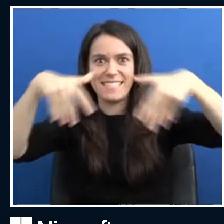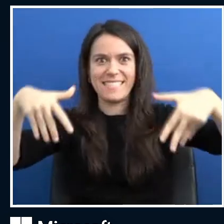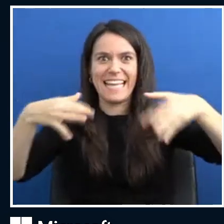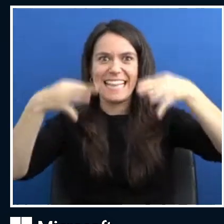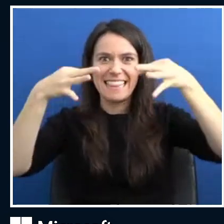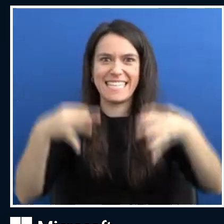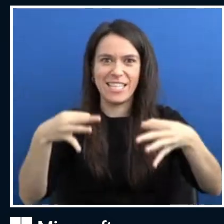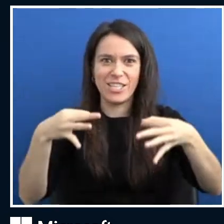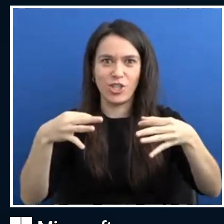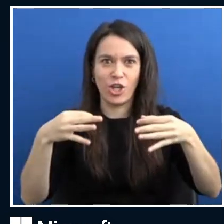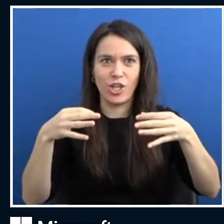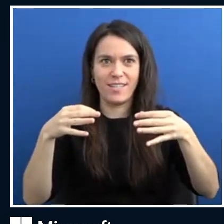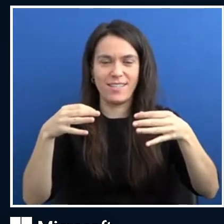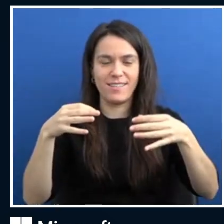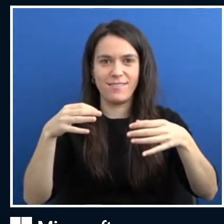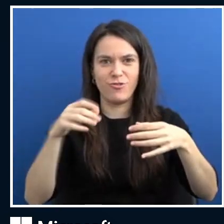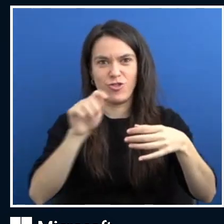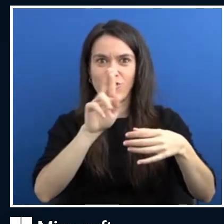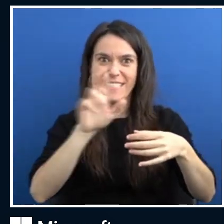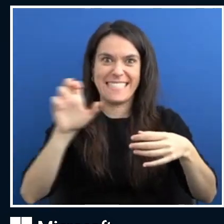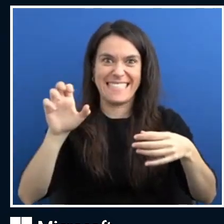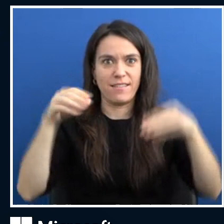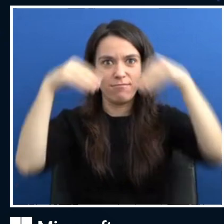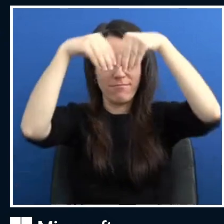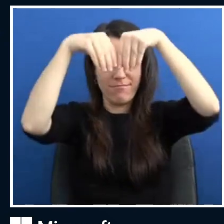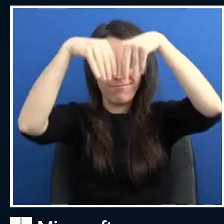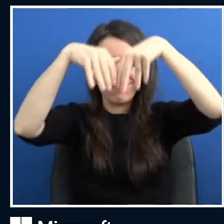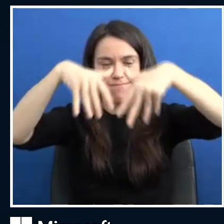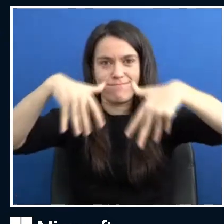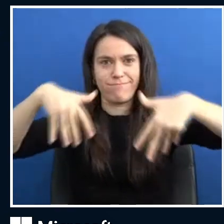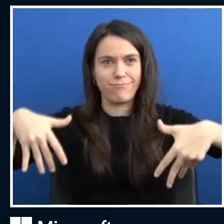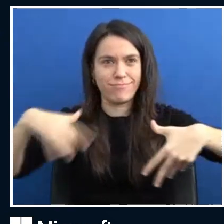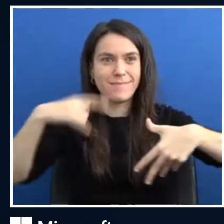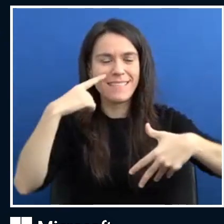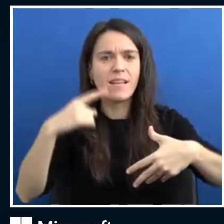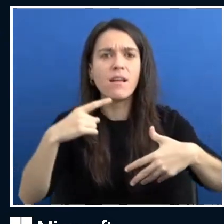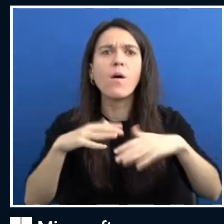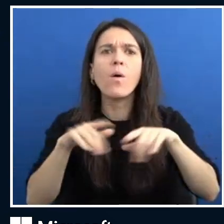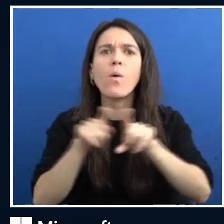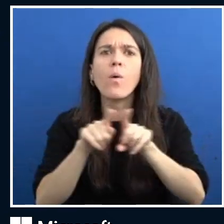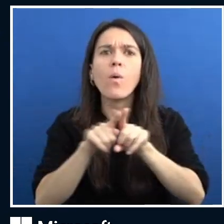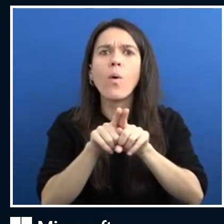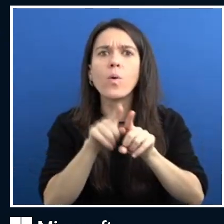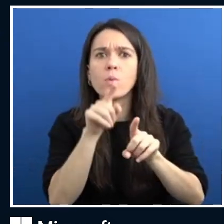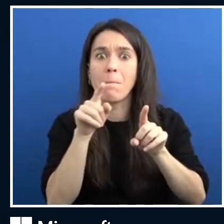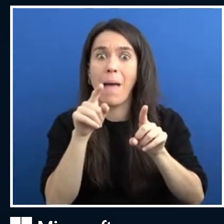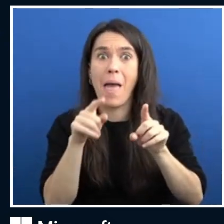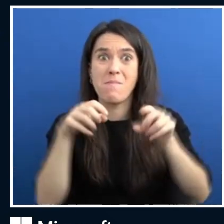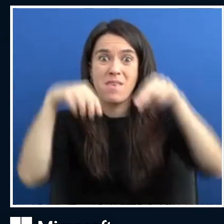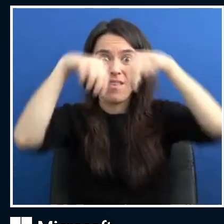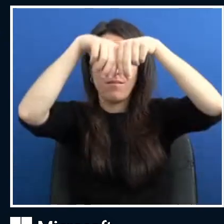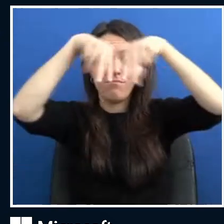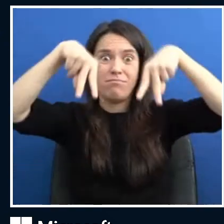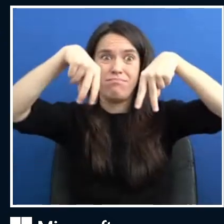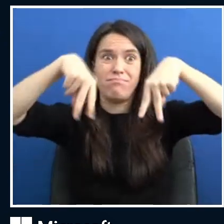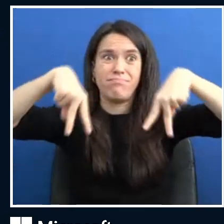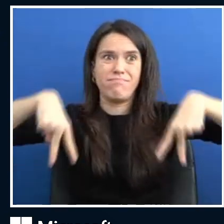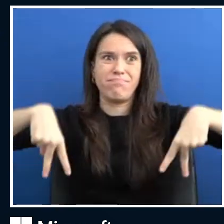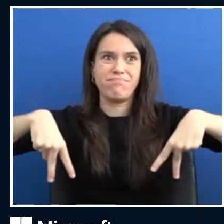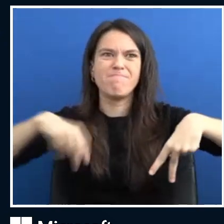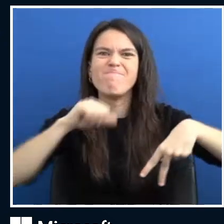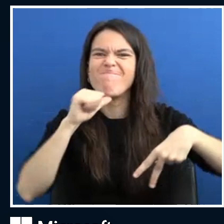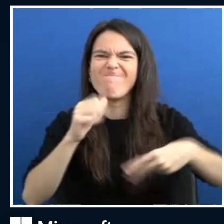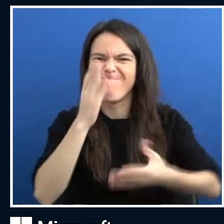that there's a lot of like there's a lot of chance that your decision tree might not be effective. You might get if you're not able